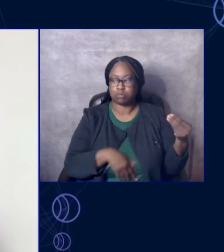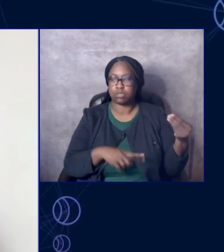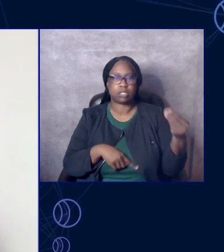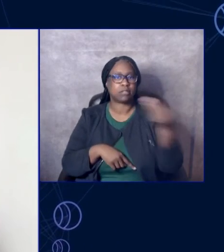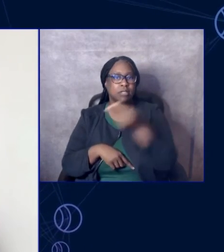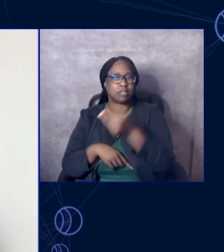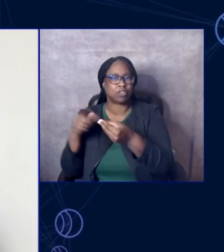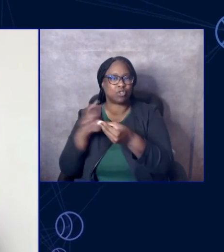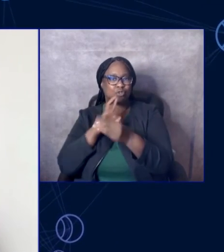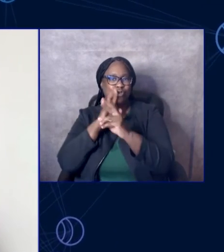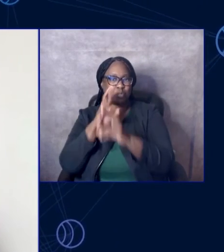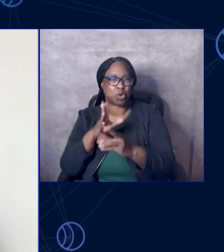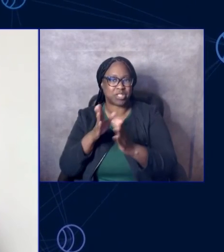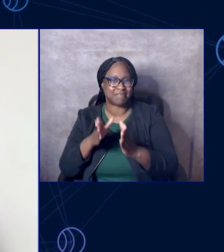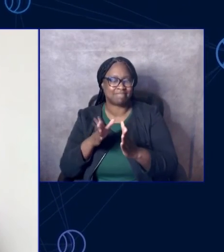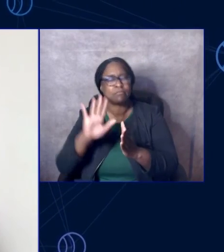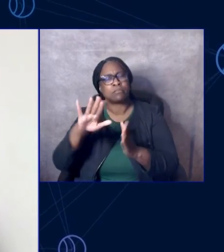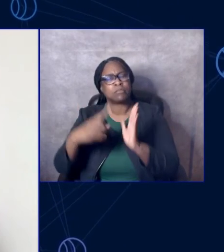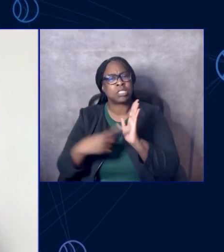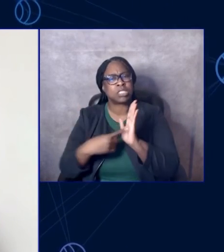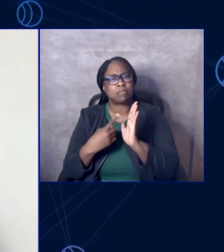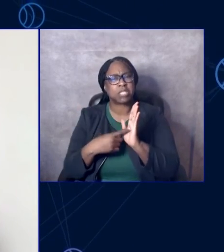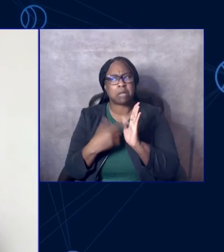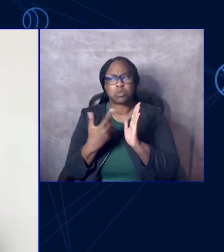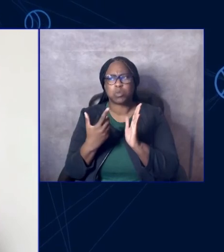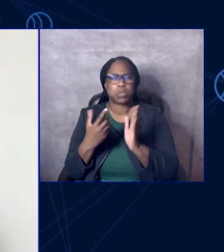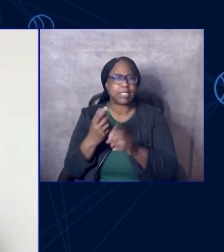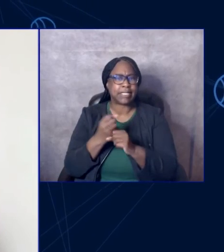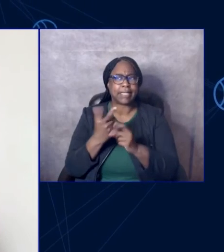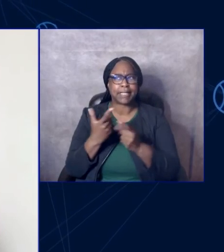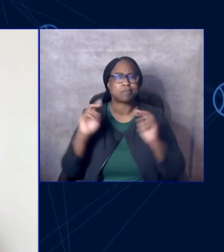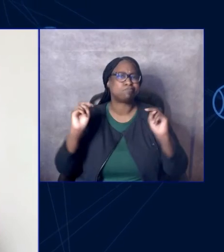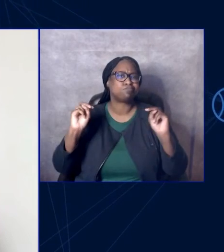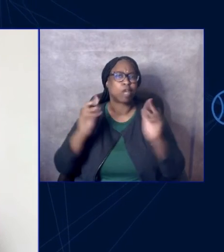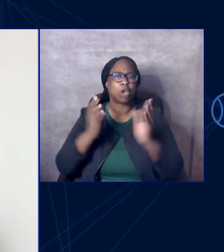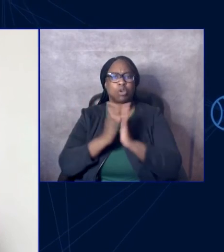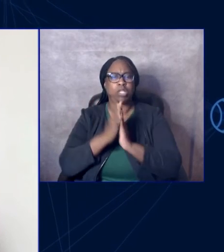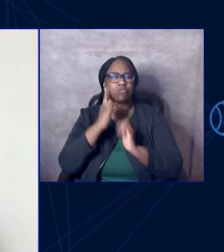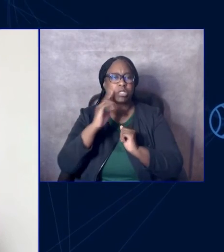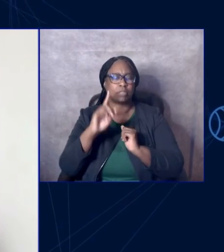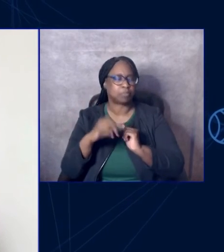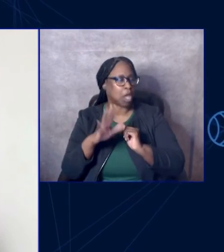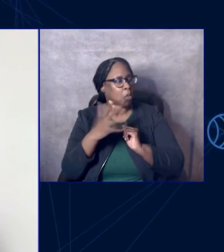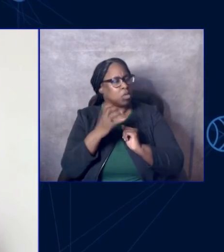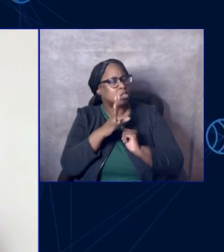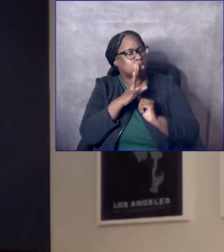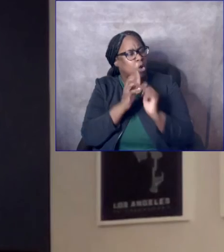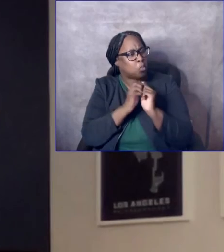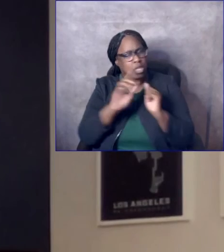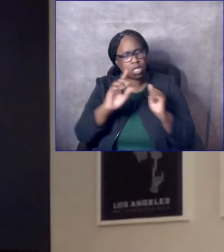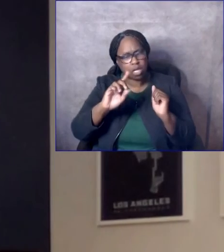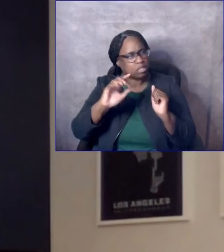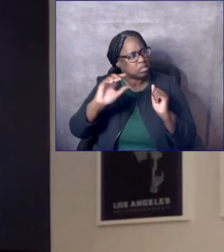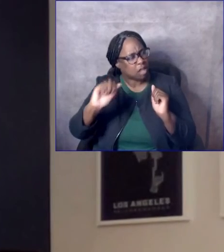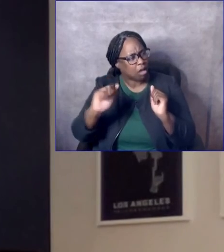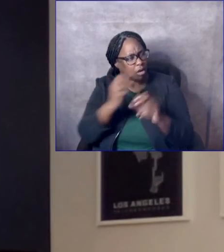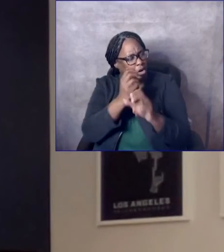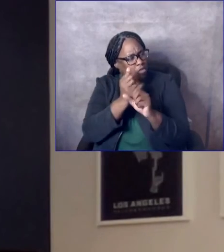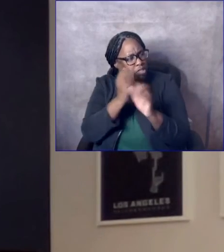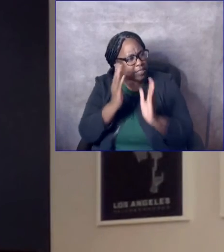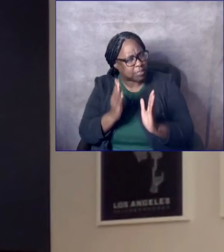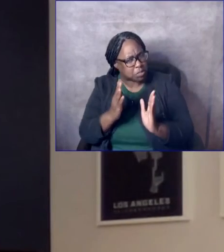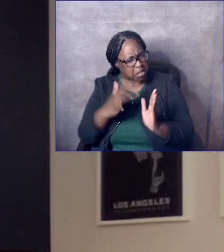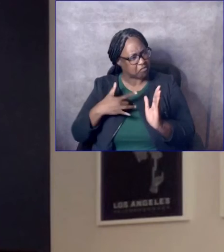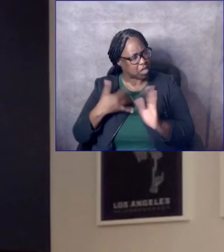really generic requests sometimes from reporters, like, I want to talk to a DACA recipient who's impacted by this. It's not very specific.